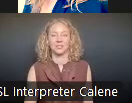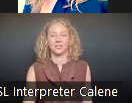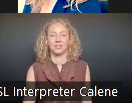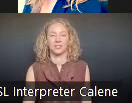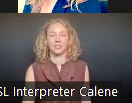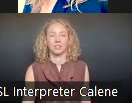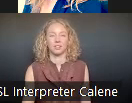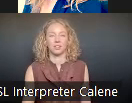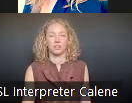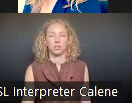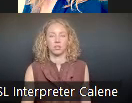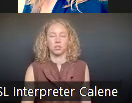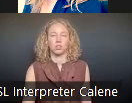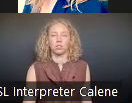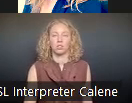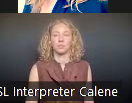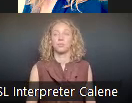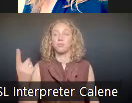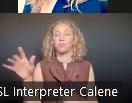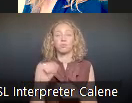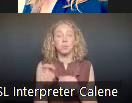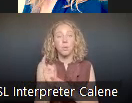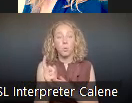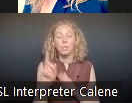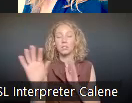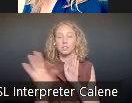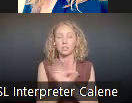ahead and take a moment to select when you think